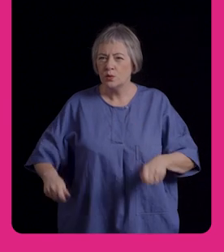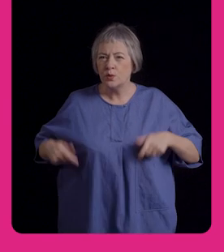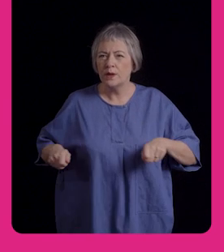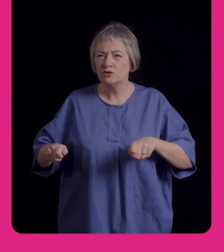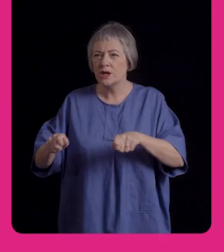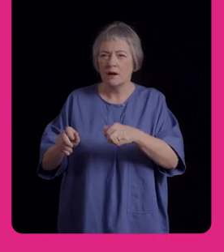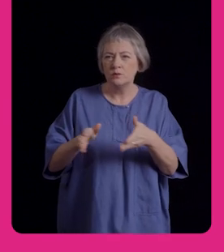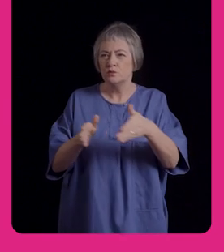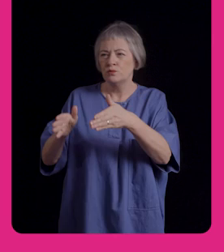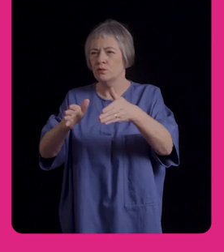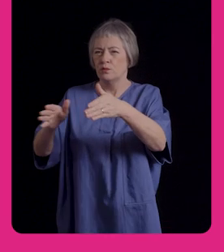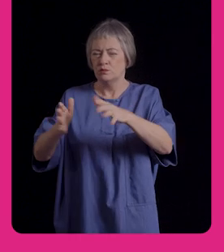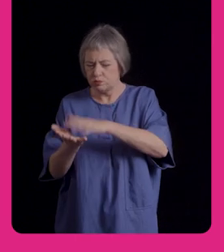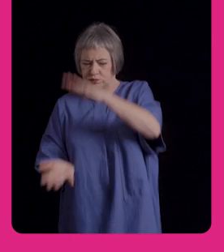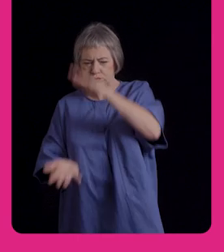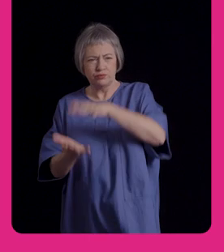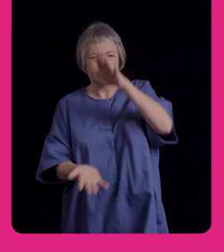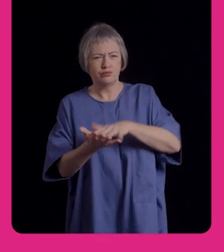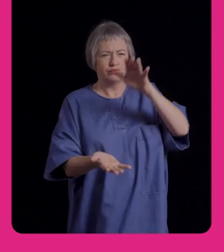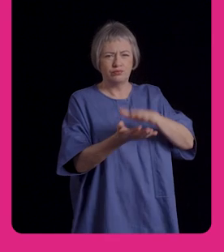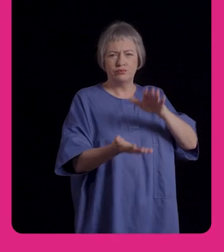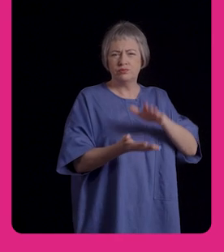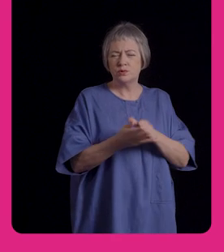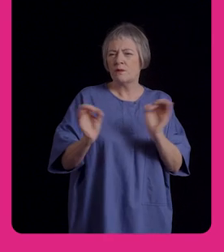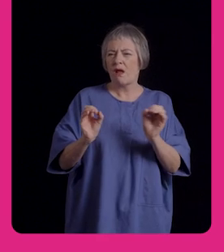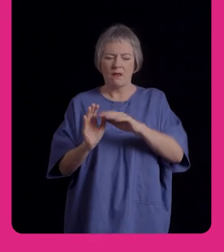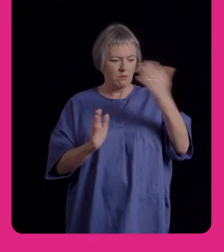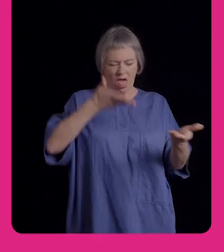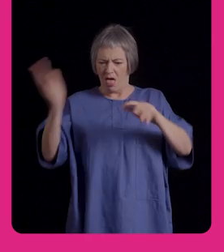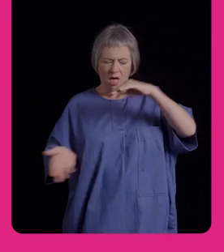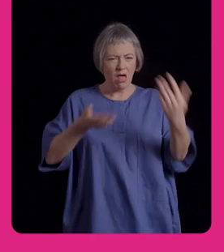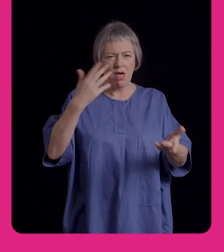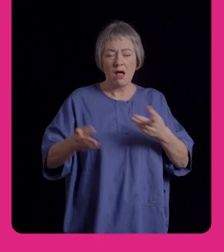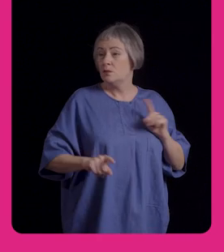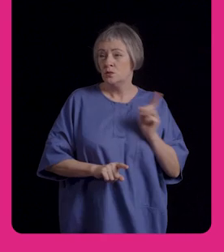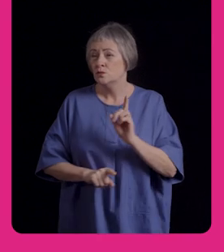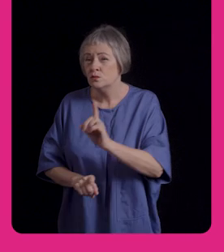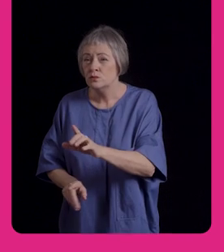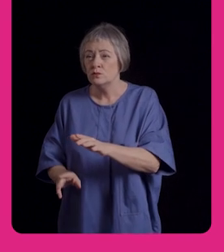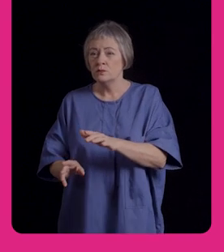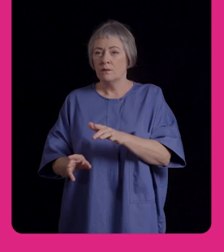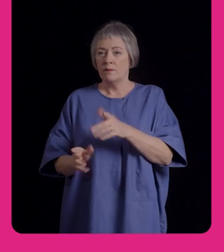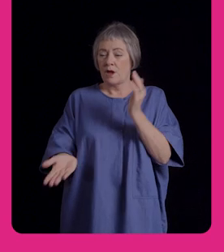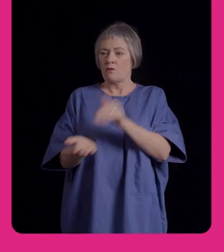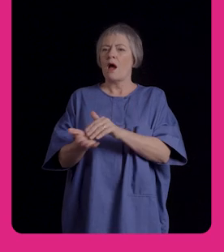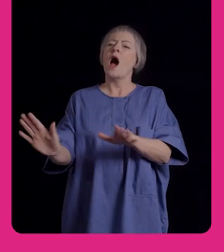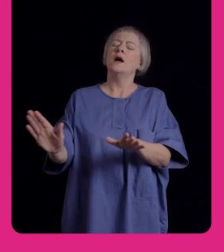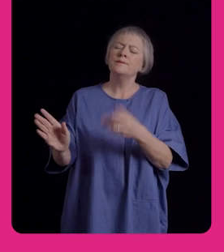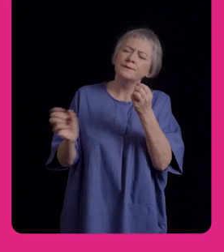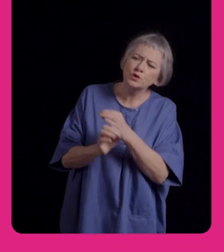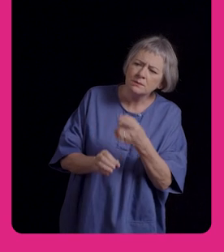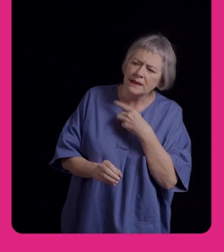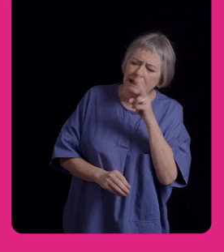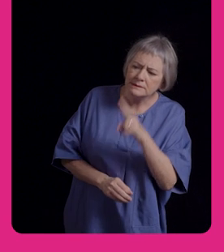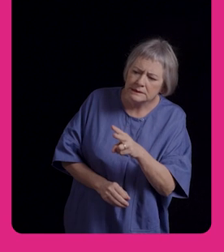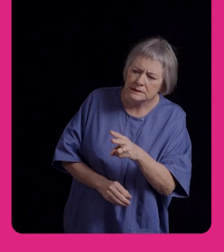it between the piles of books to like not knock everything over, but they're hurrying there. And as soon as they arrive, they're like, "Oh, excuse me,